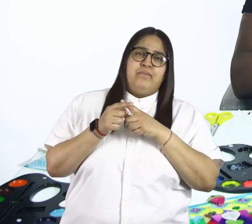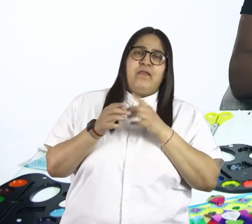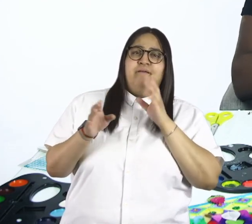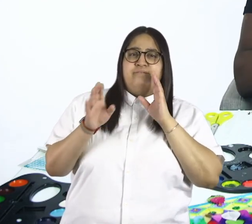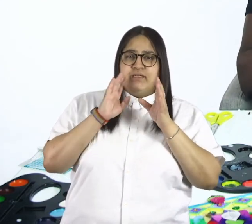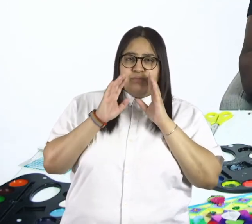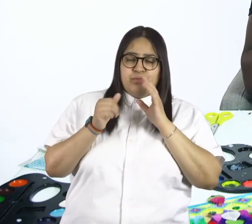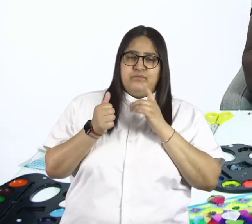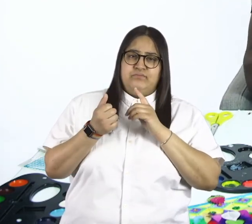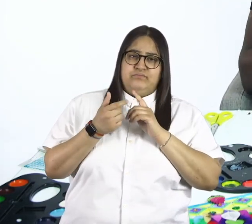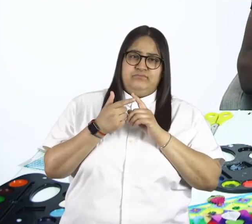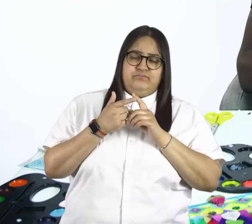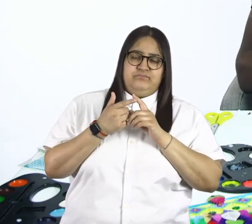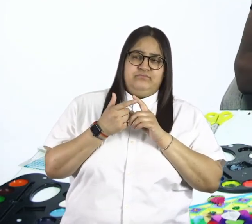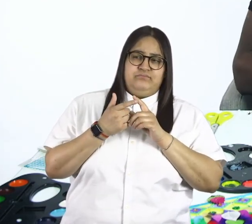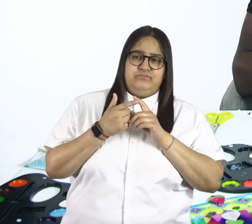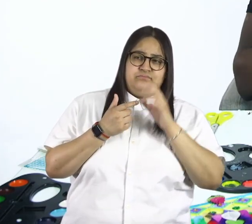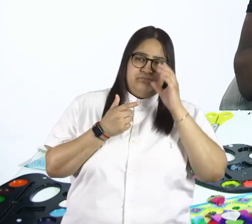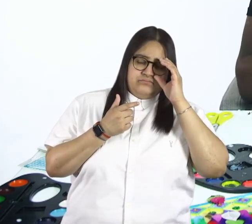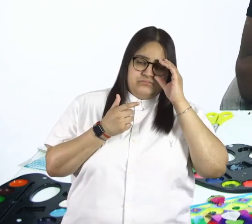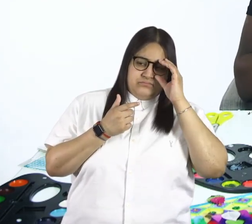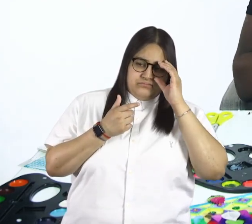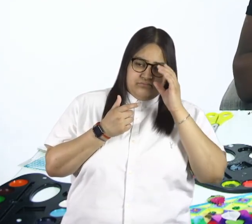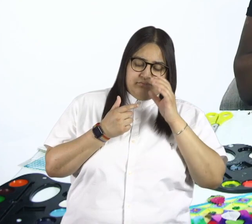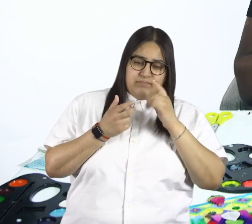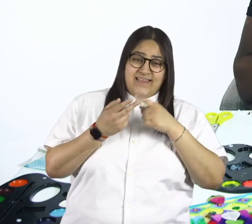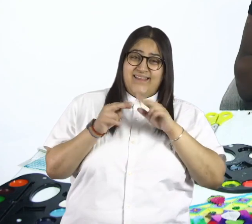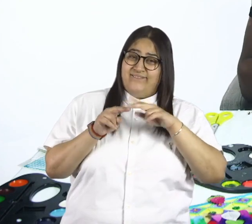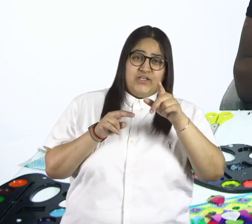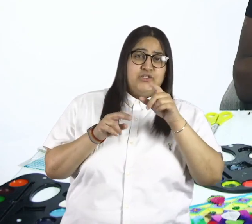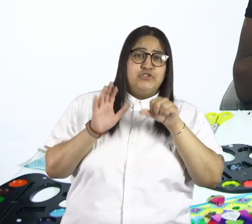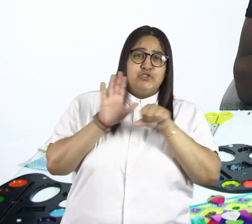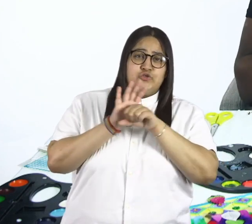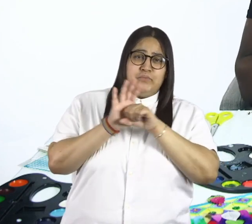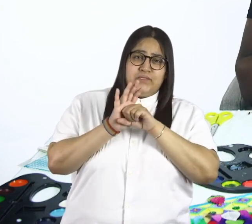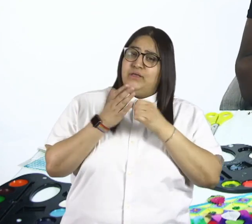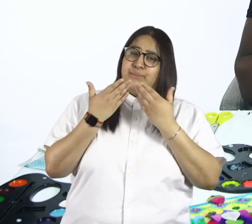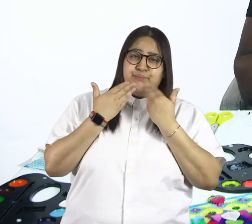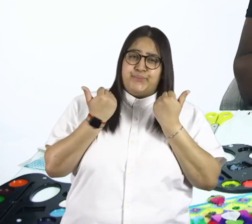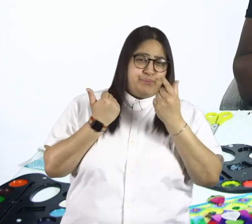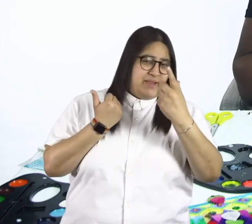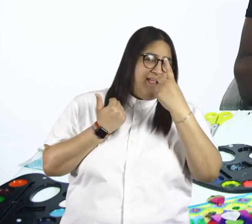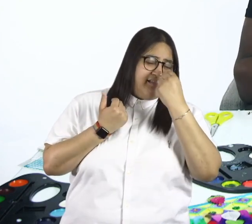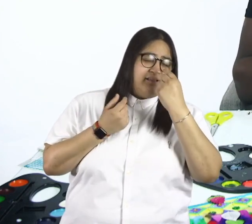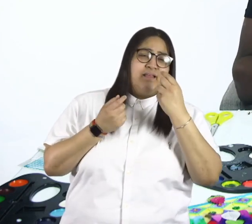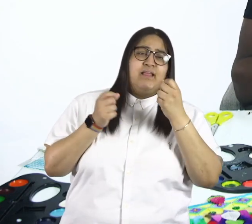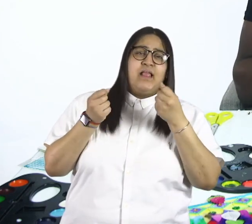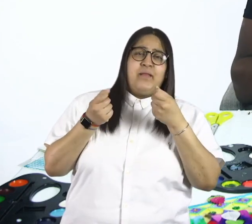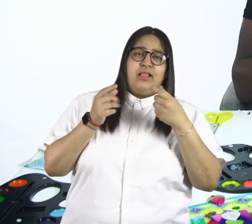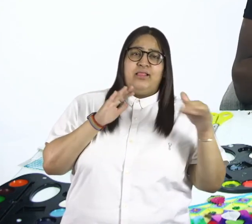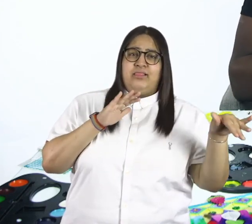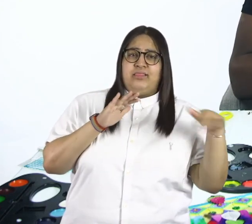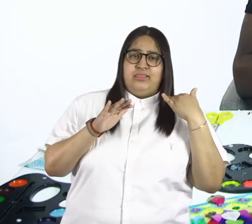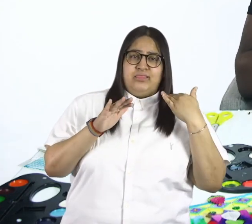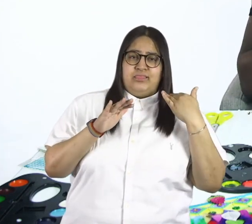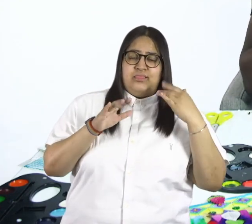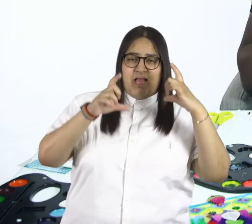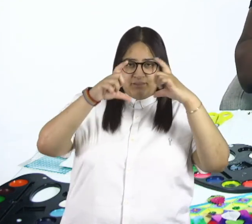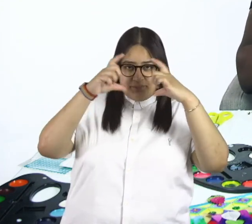Careers. If you're not on social media, feel free to email us in your images, the images of your